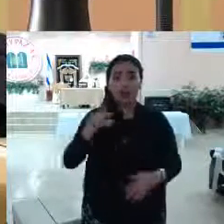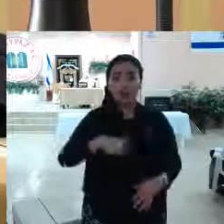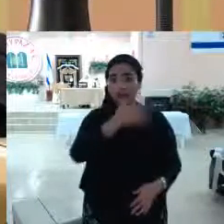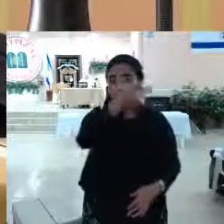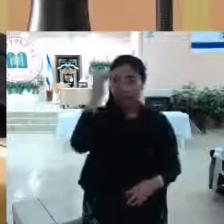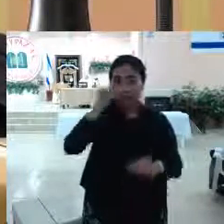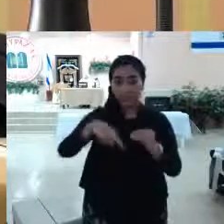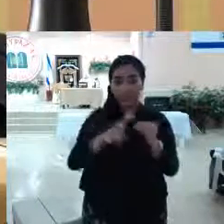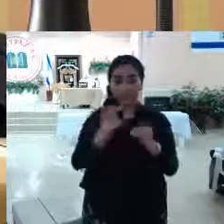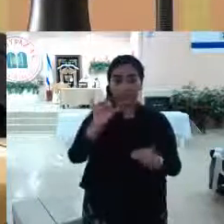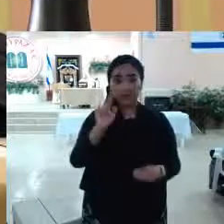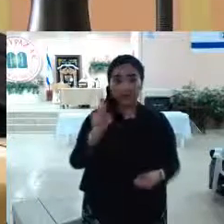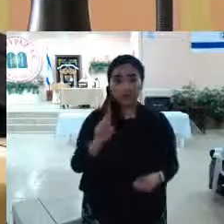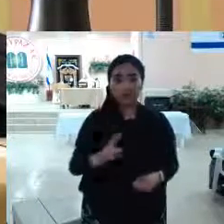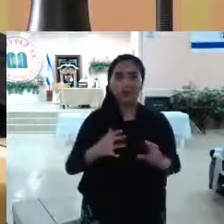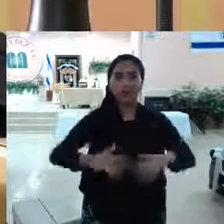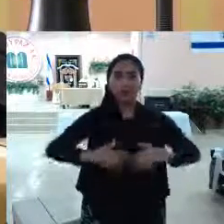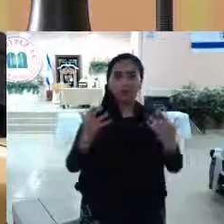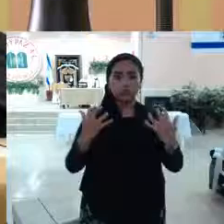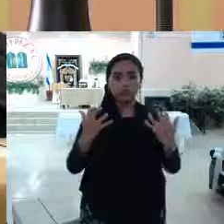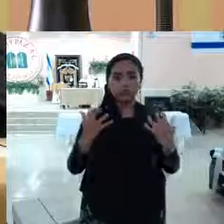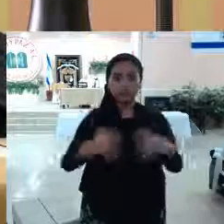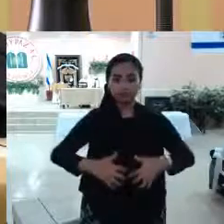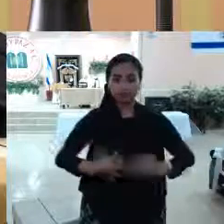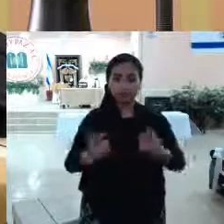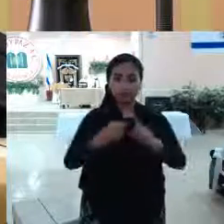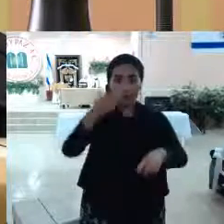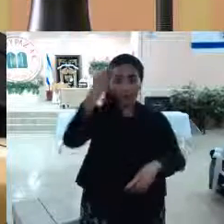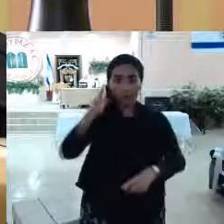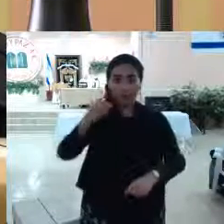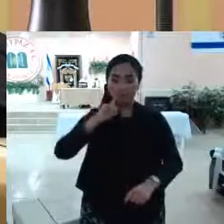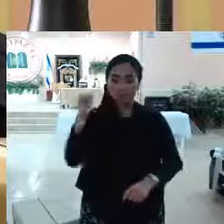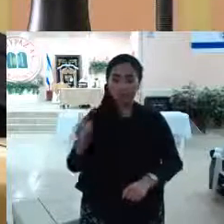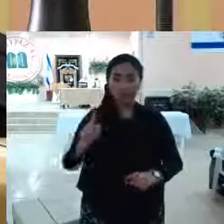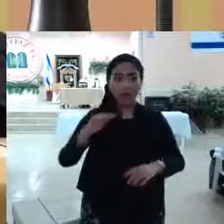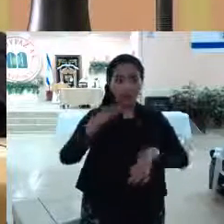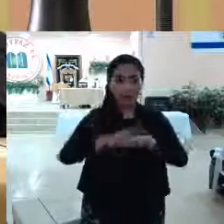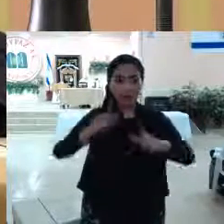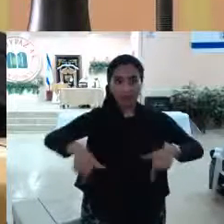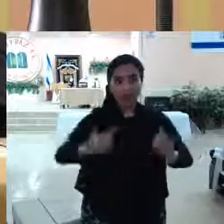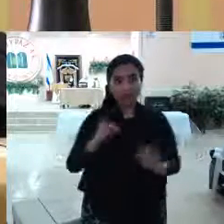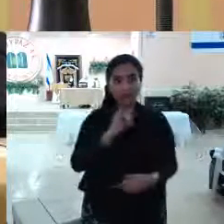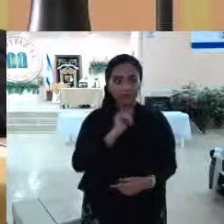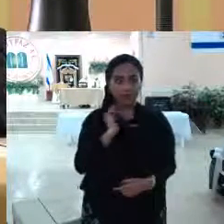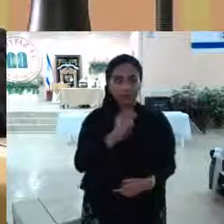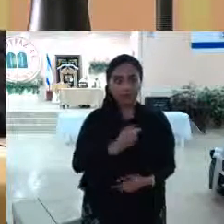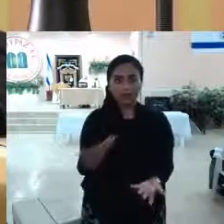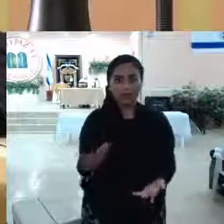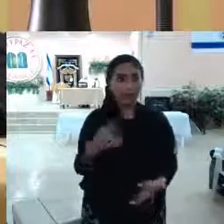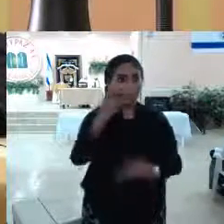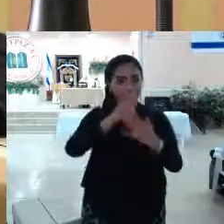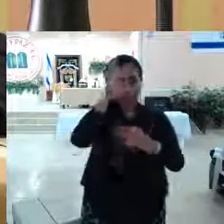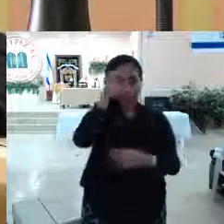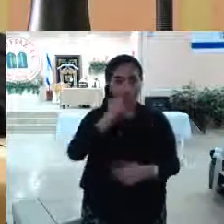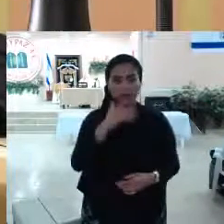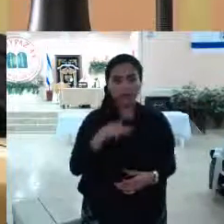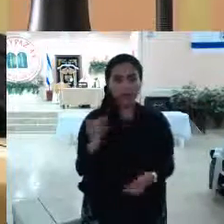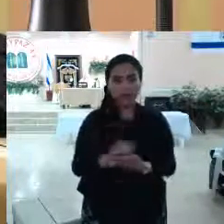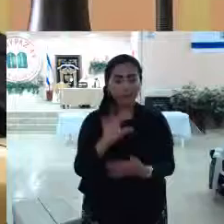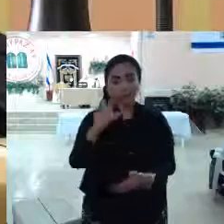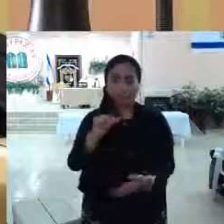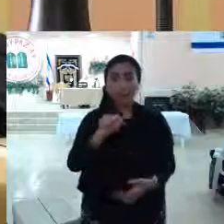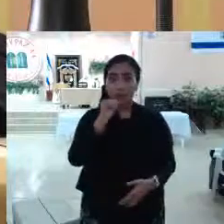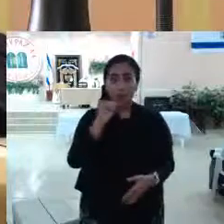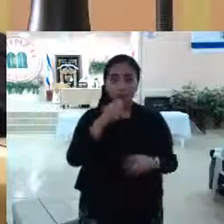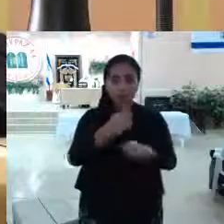olvida de that if we Yahweh, forget about ira, Yahweh, wrath, enojo de Yahweh viene sobre la Yahweh vida will de come uno. upon Que our el Eterno lives. no lo quiera. May the Eternal Father No doesn't